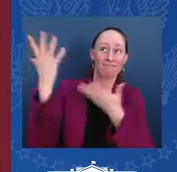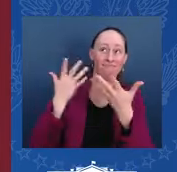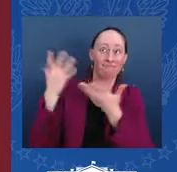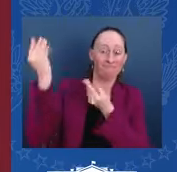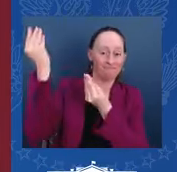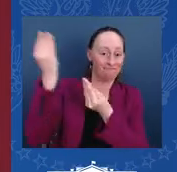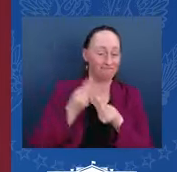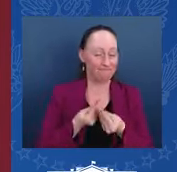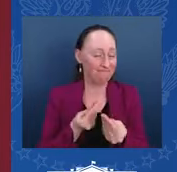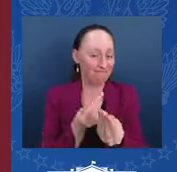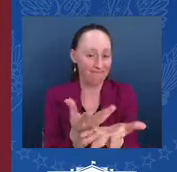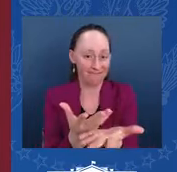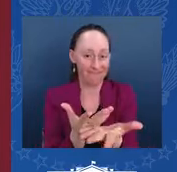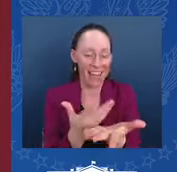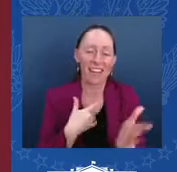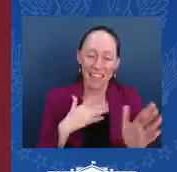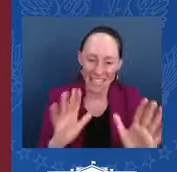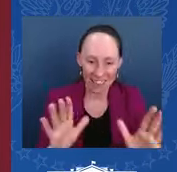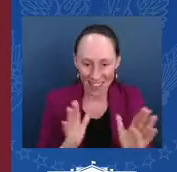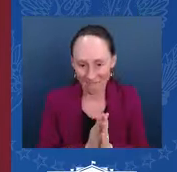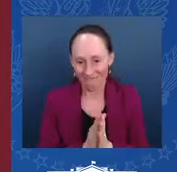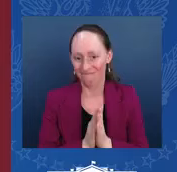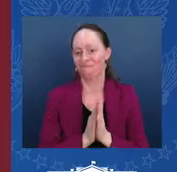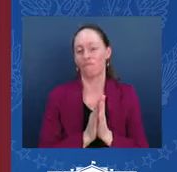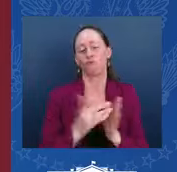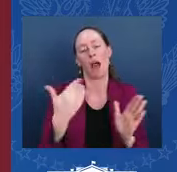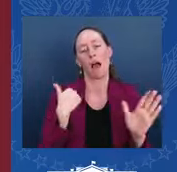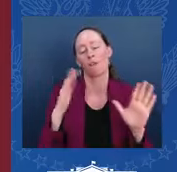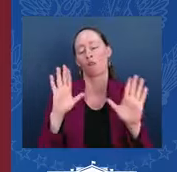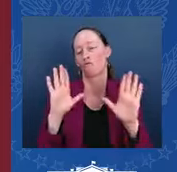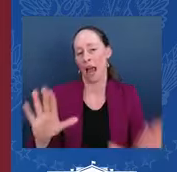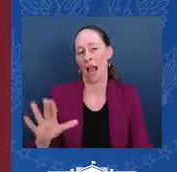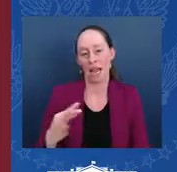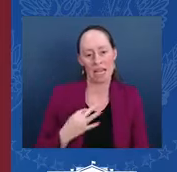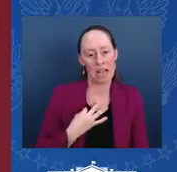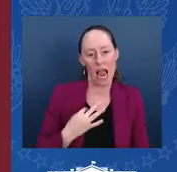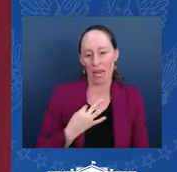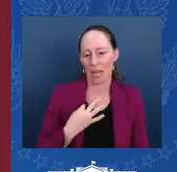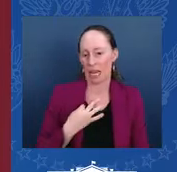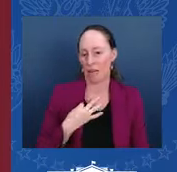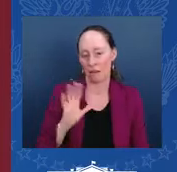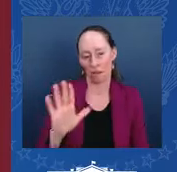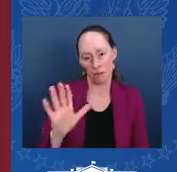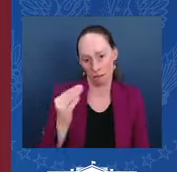candidates. And I really mean, we got to get back to the days where